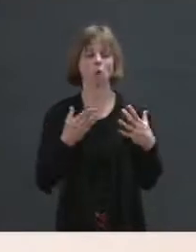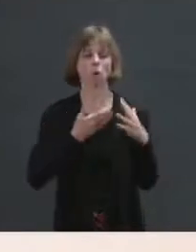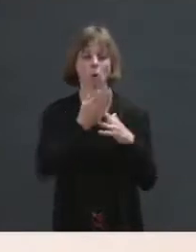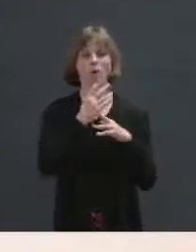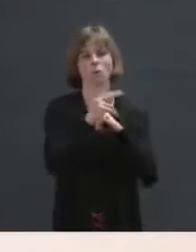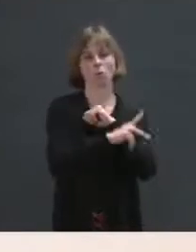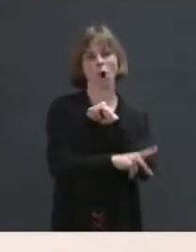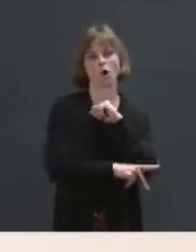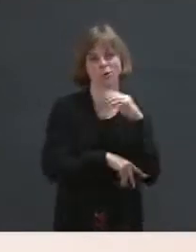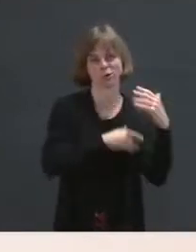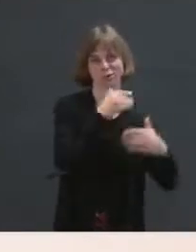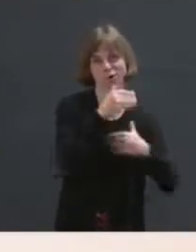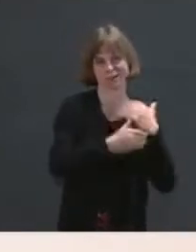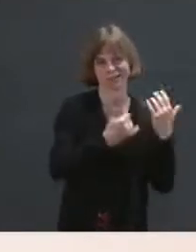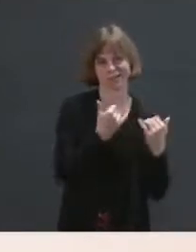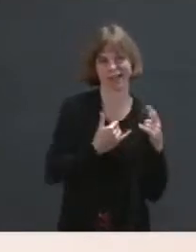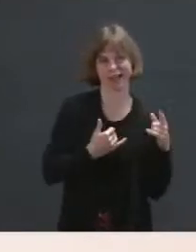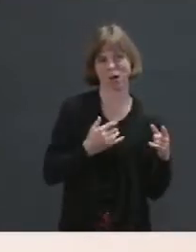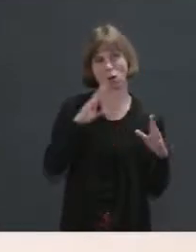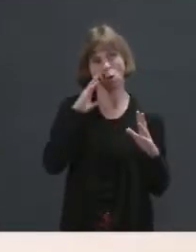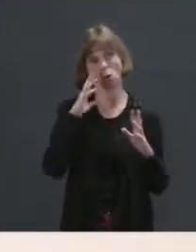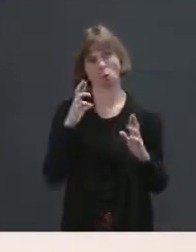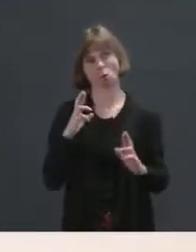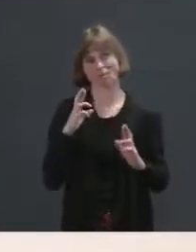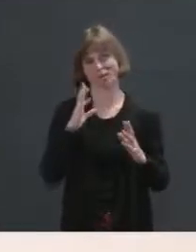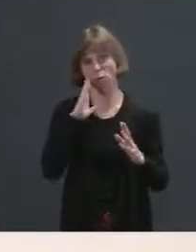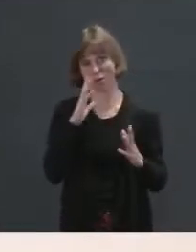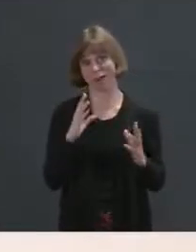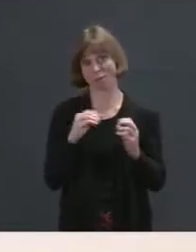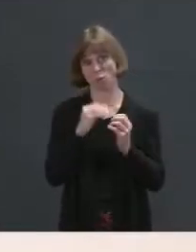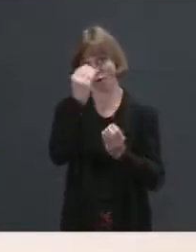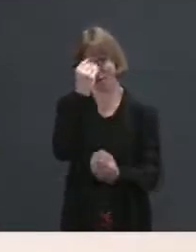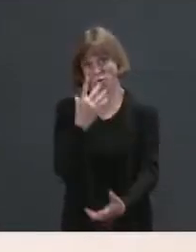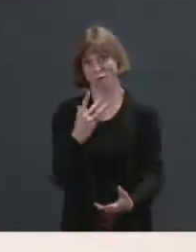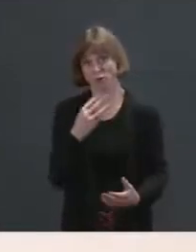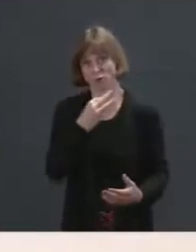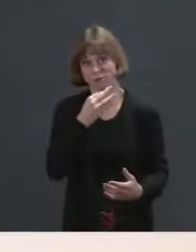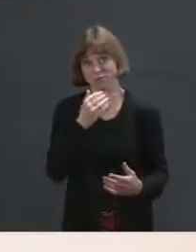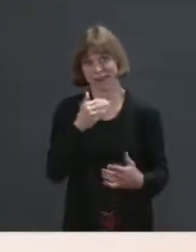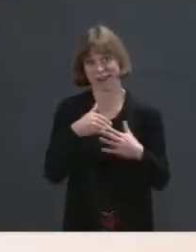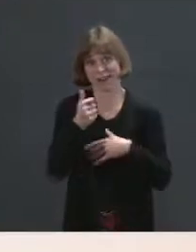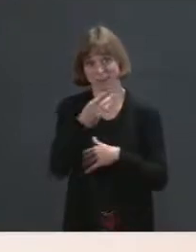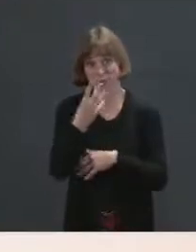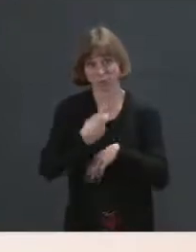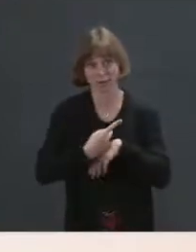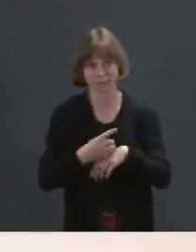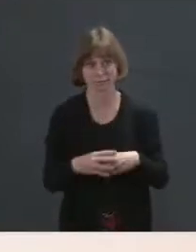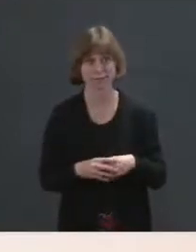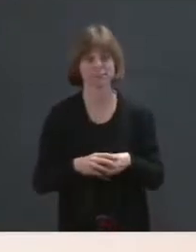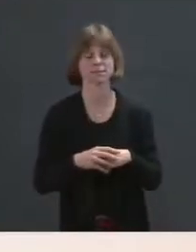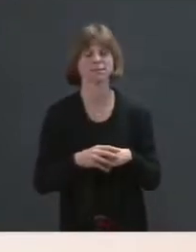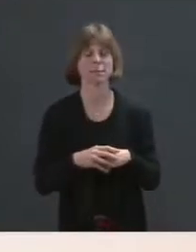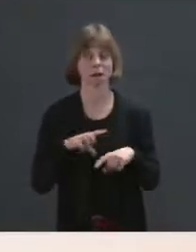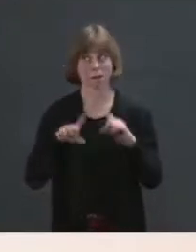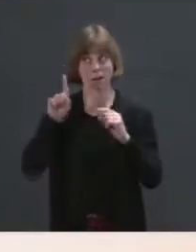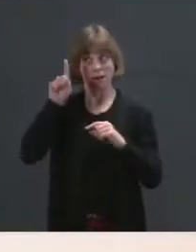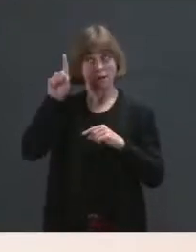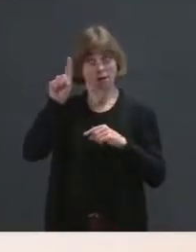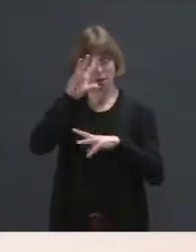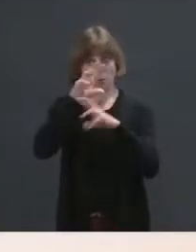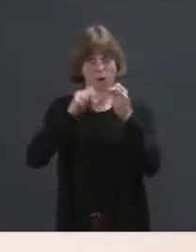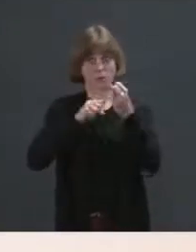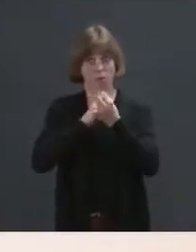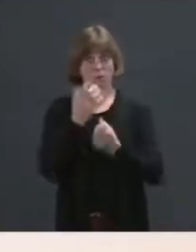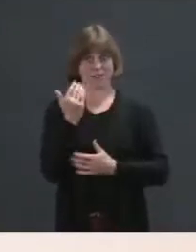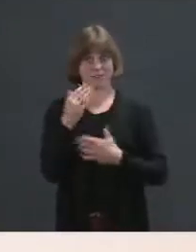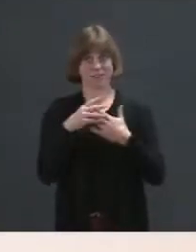this point in time. Hopefully we'll have more news on that in the coming days. But his support is for the $15